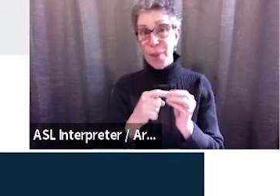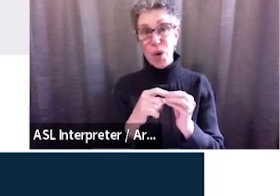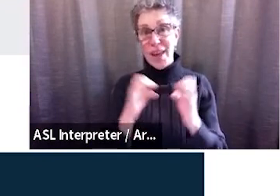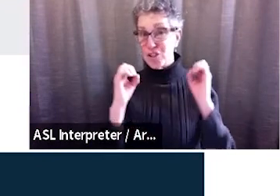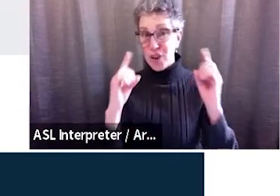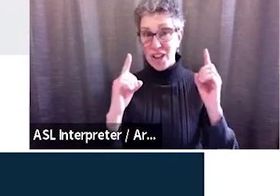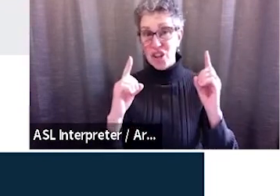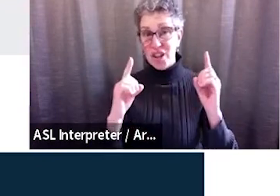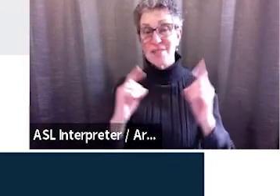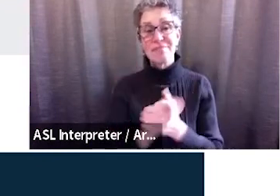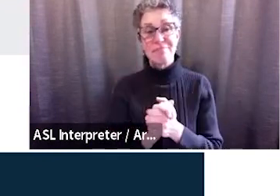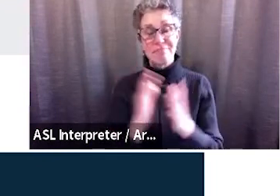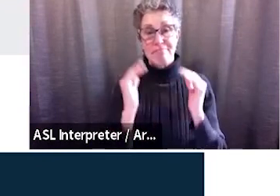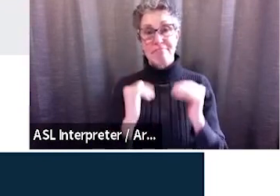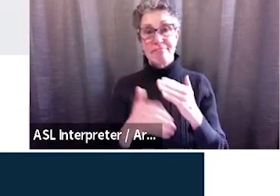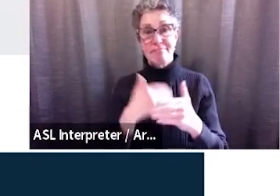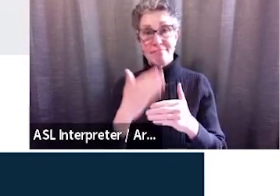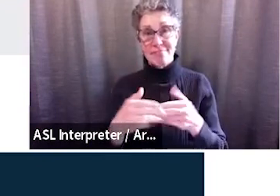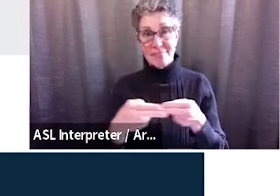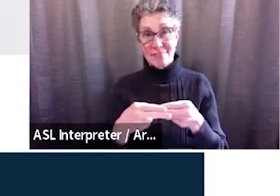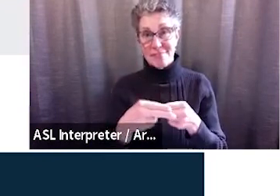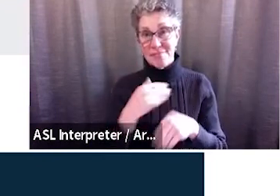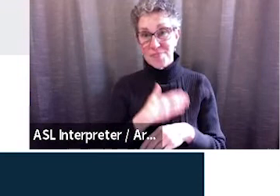Next slide, please.